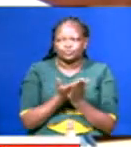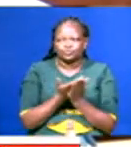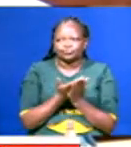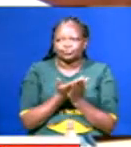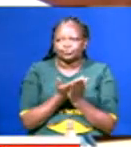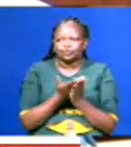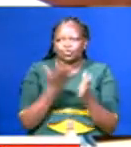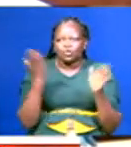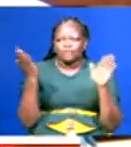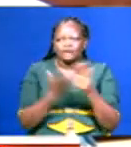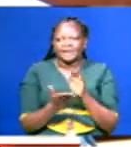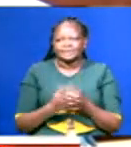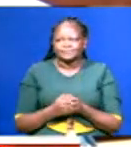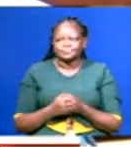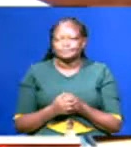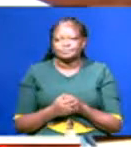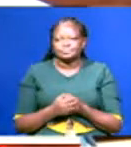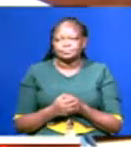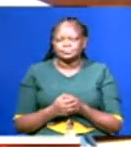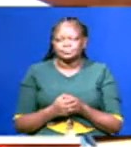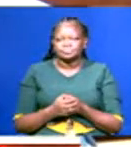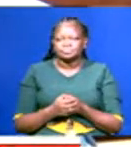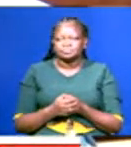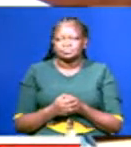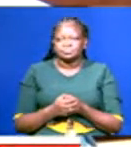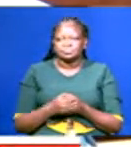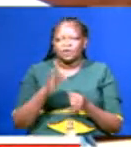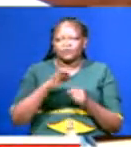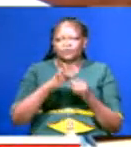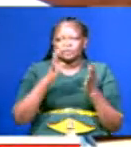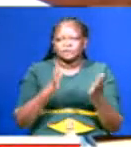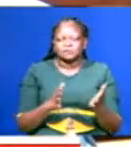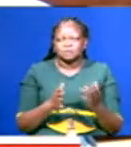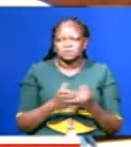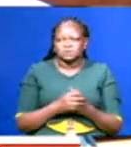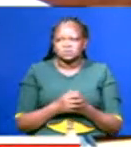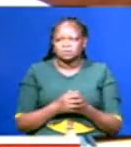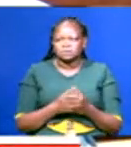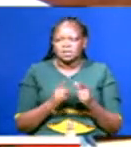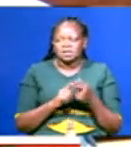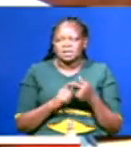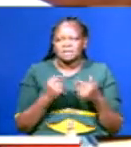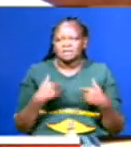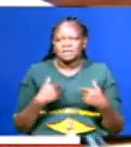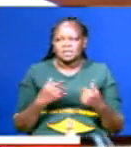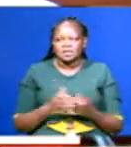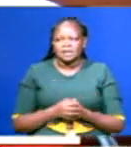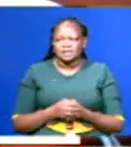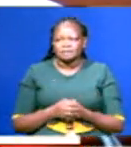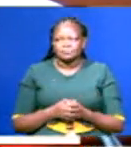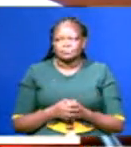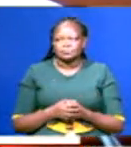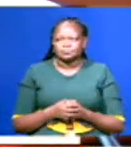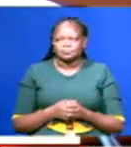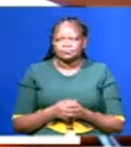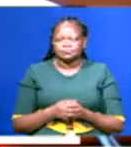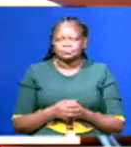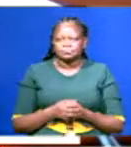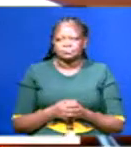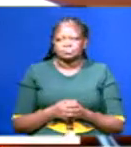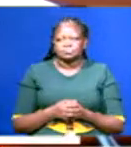filed by voters. It has its fair share of in the lottery